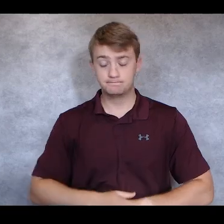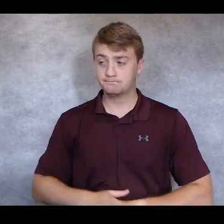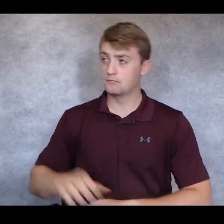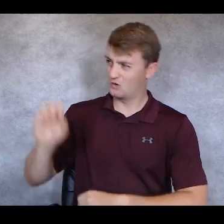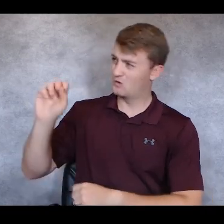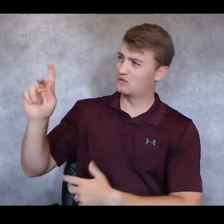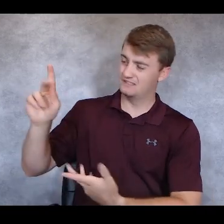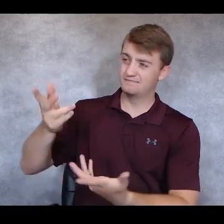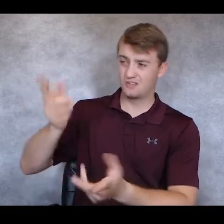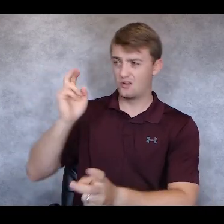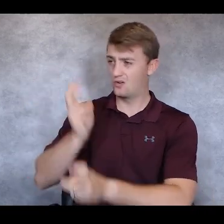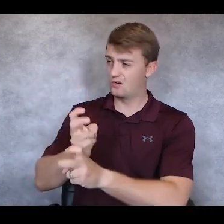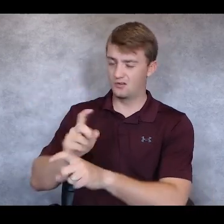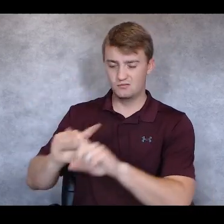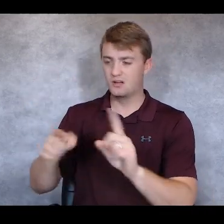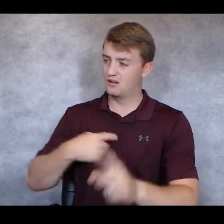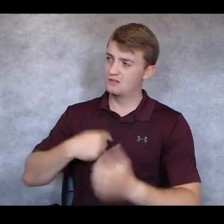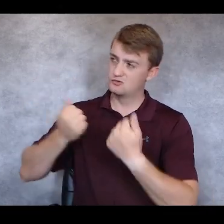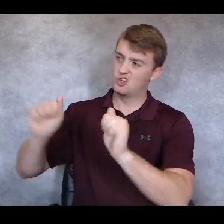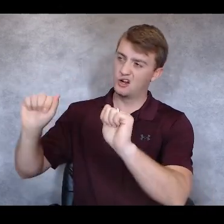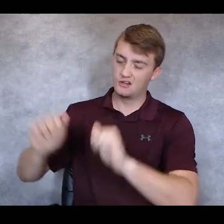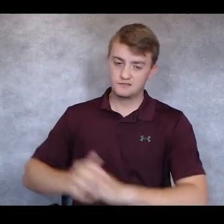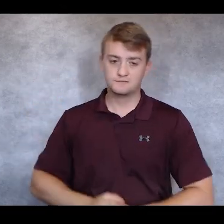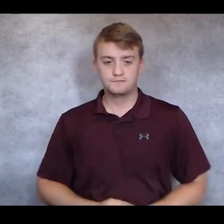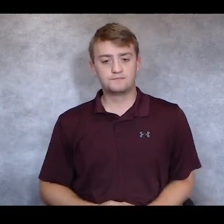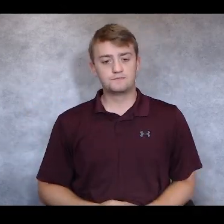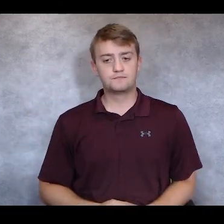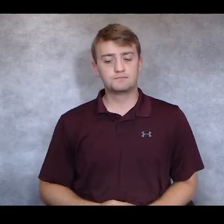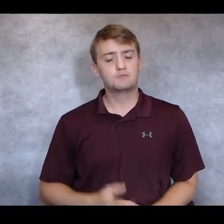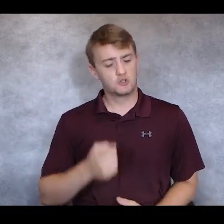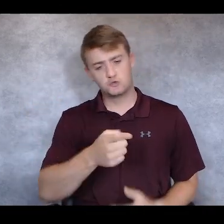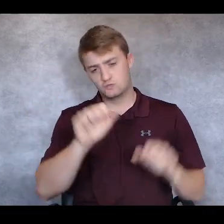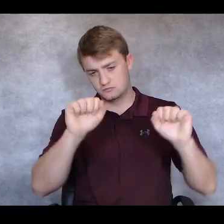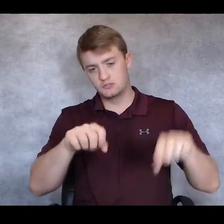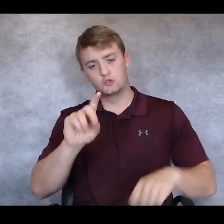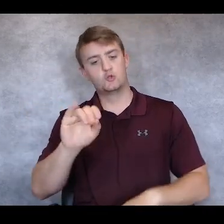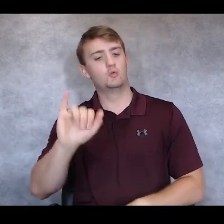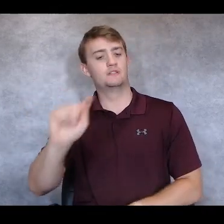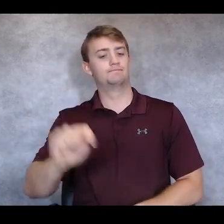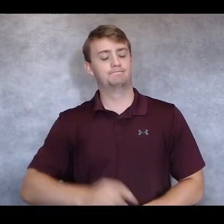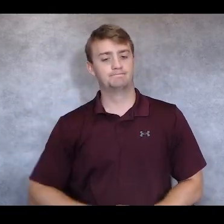Okay, this is hard, but I'm trying. You can do it.